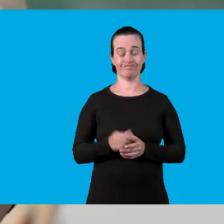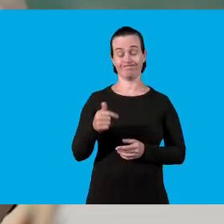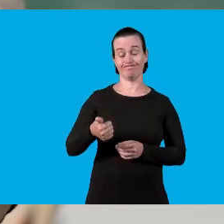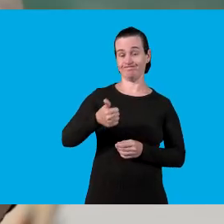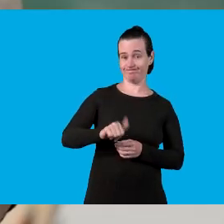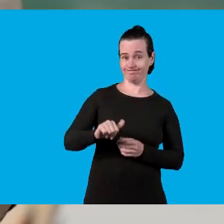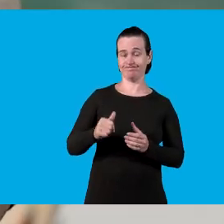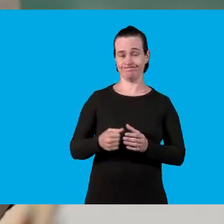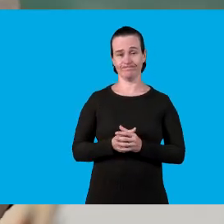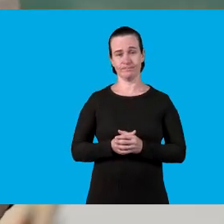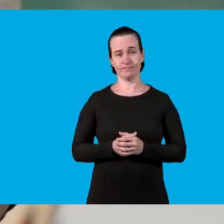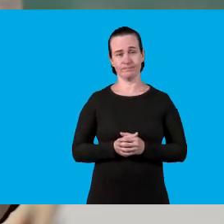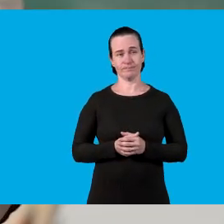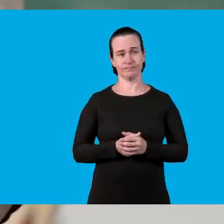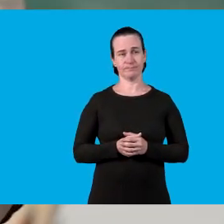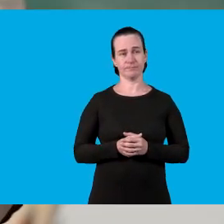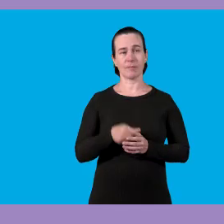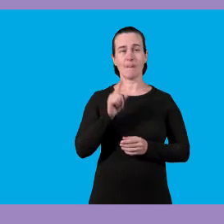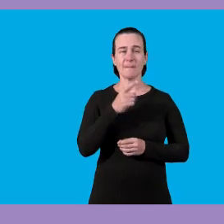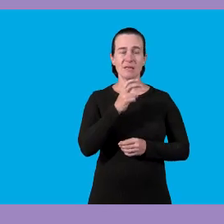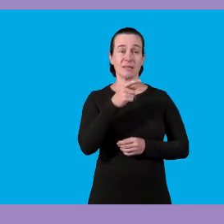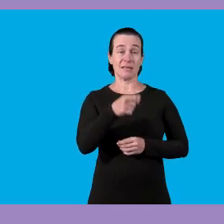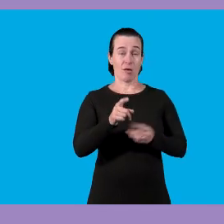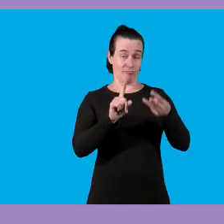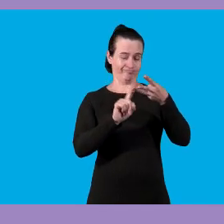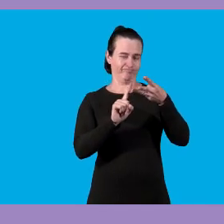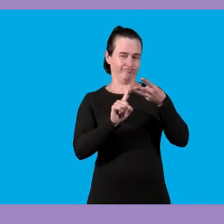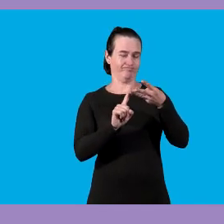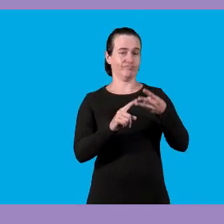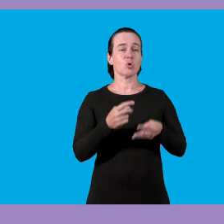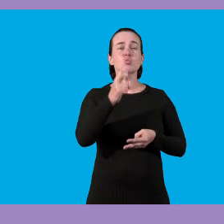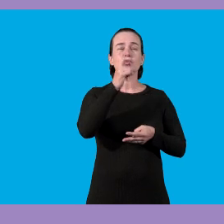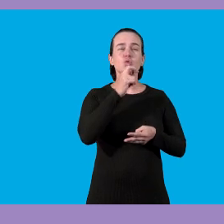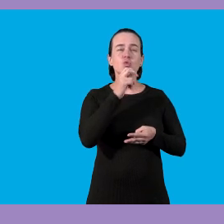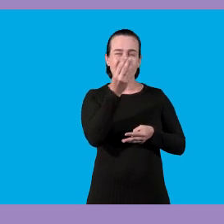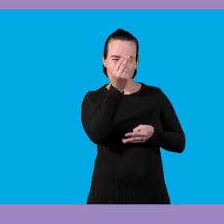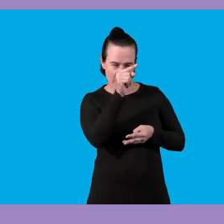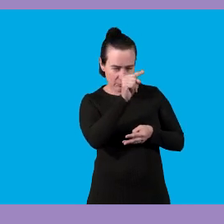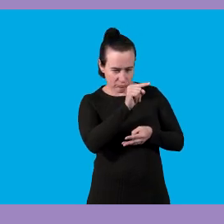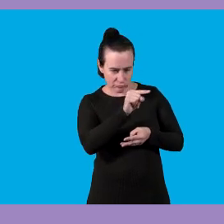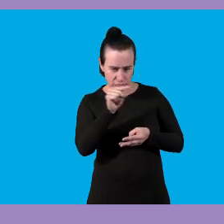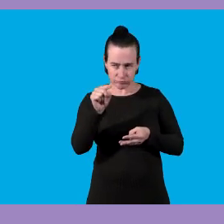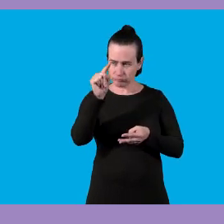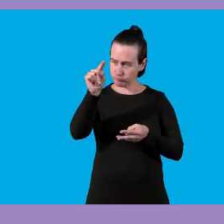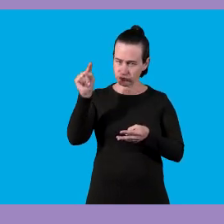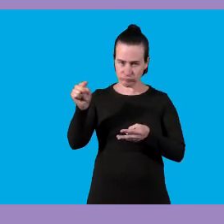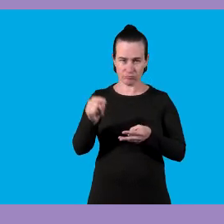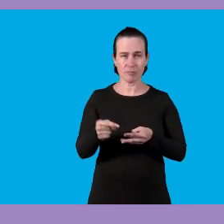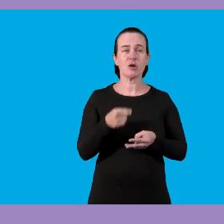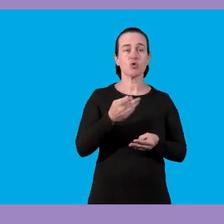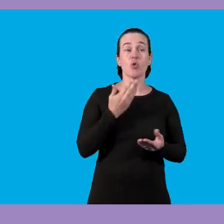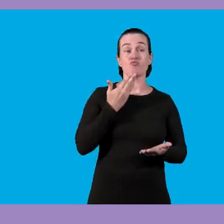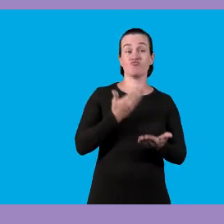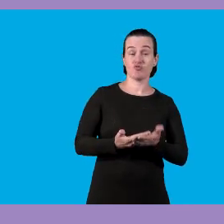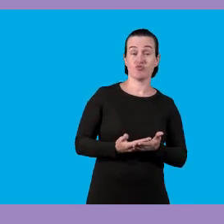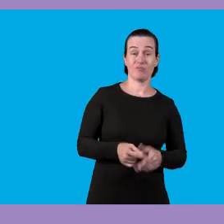Okay, let's move on to the next one. Use the markings on the triangles to prove that triangle